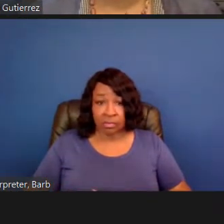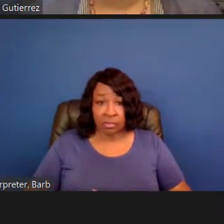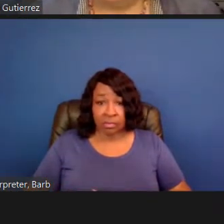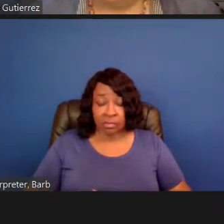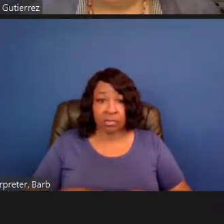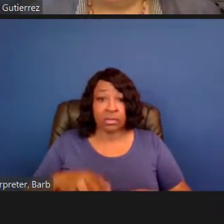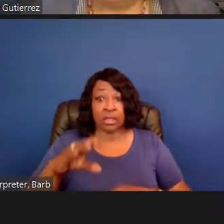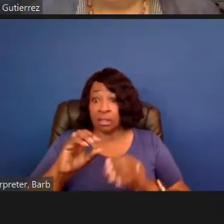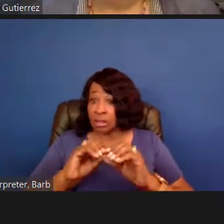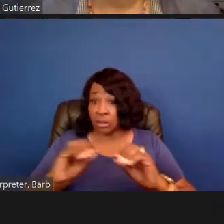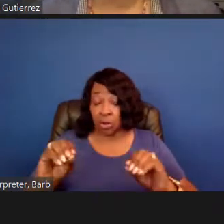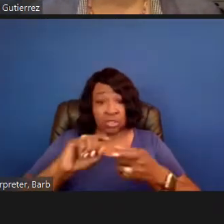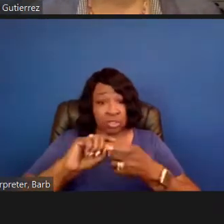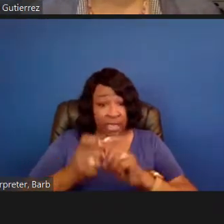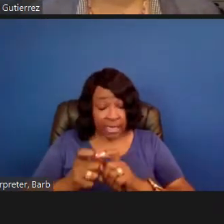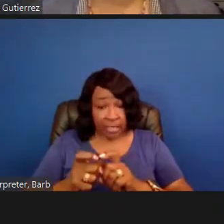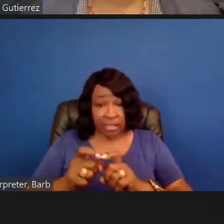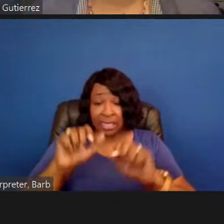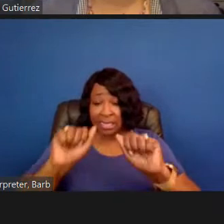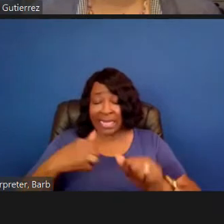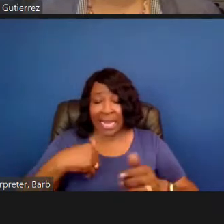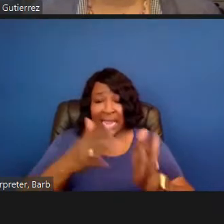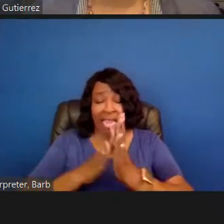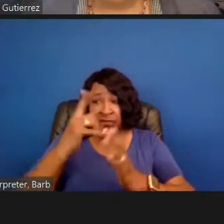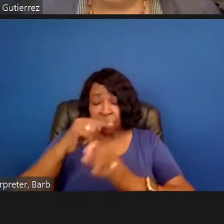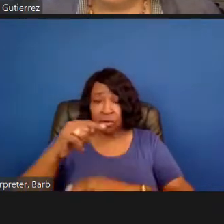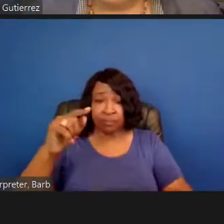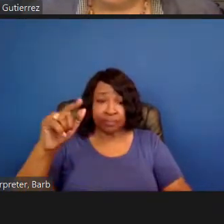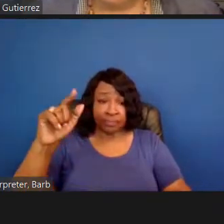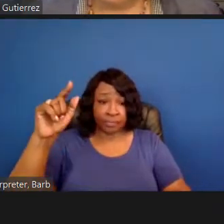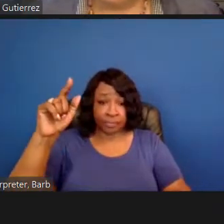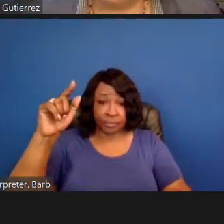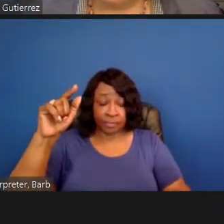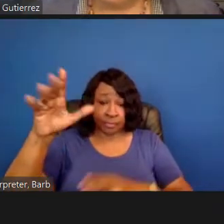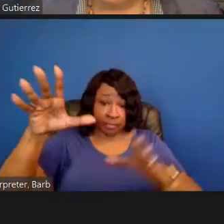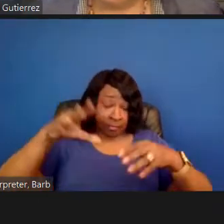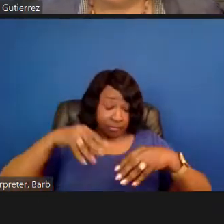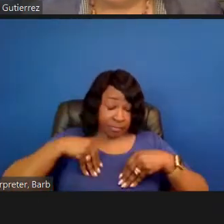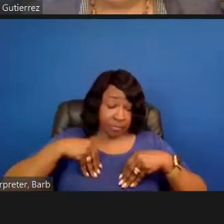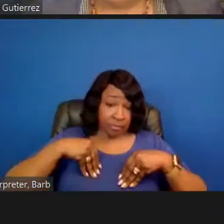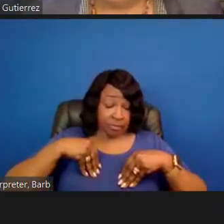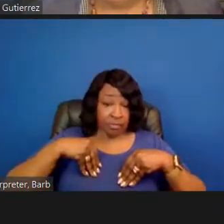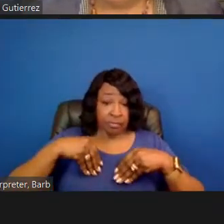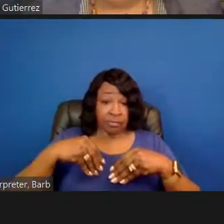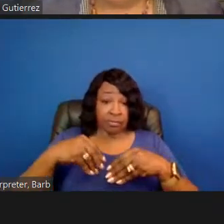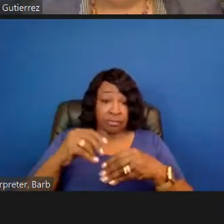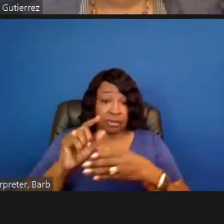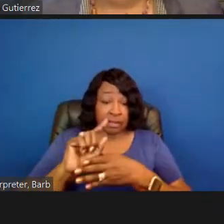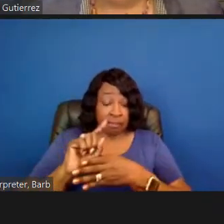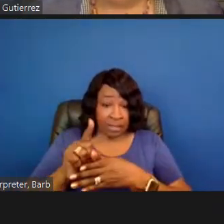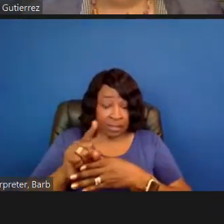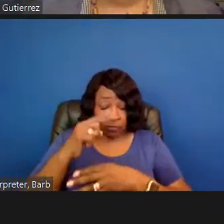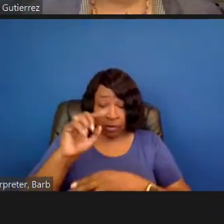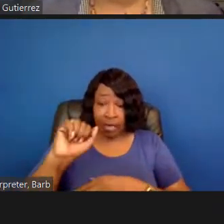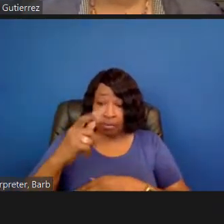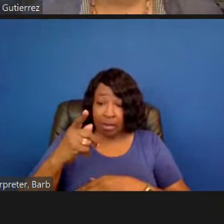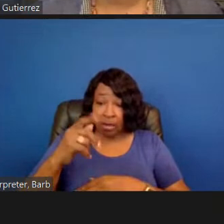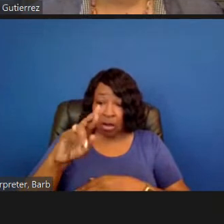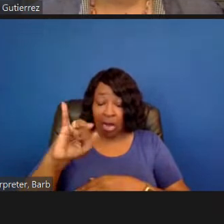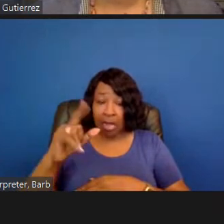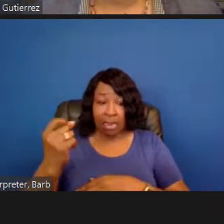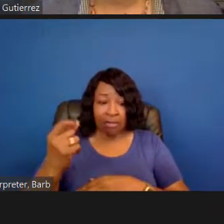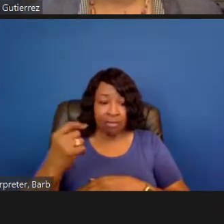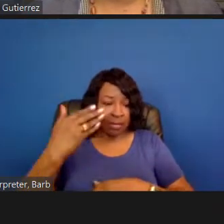If not, can I ask for a motion of approval for April 11th, 2022 meeting minutes? This